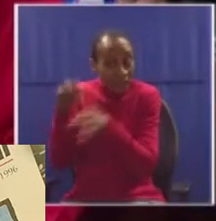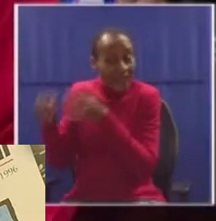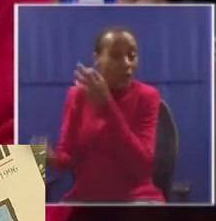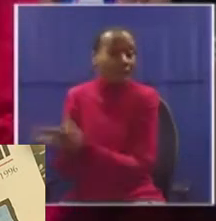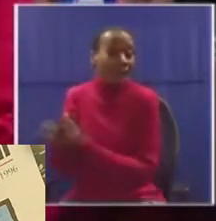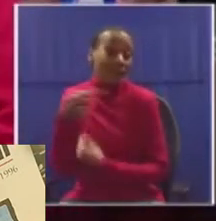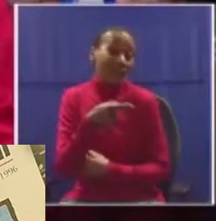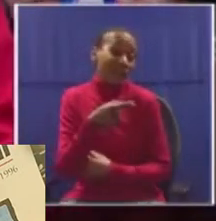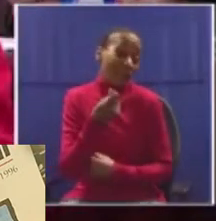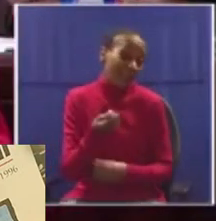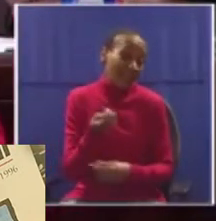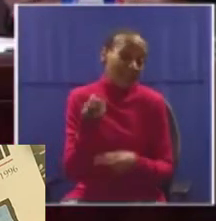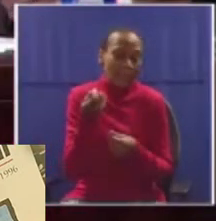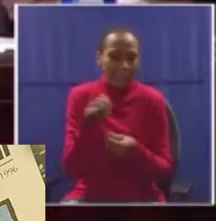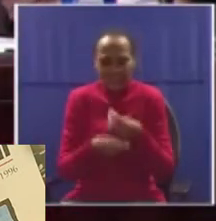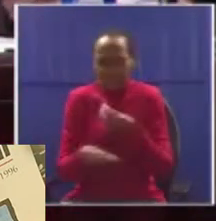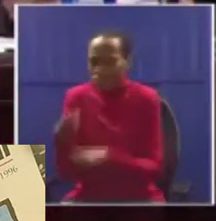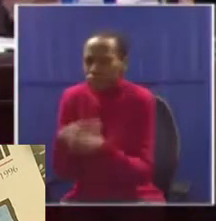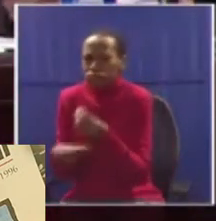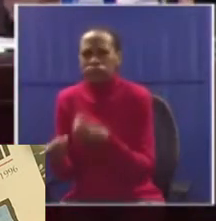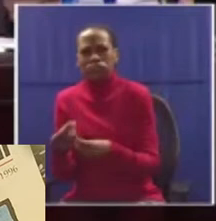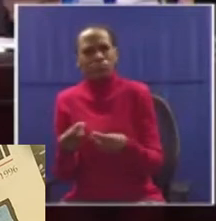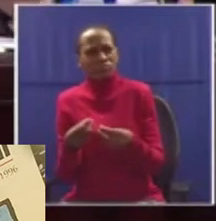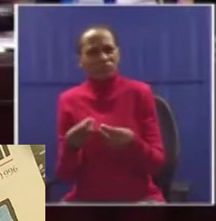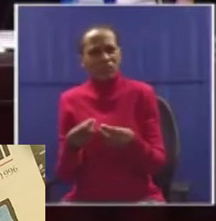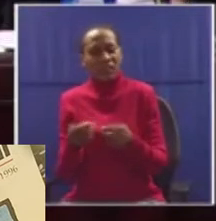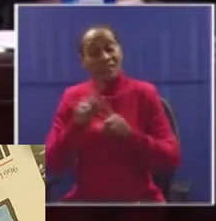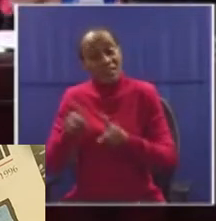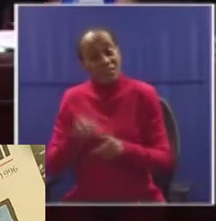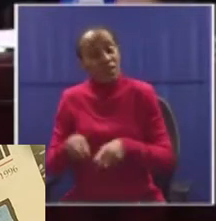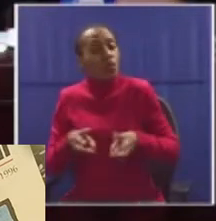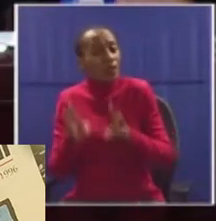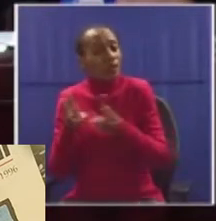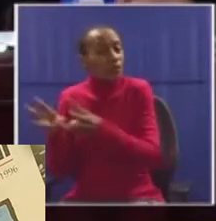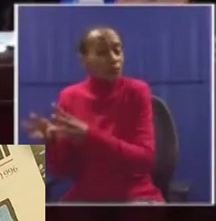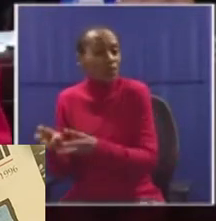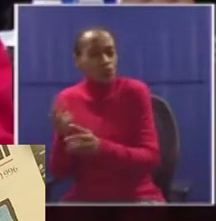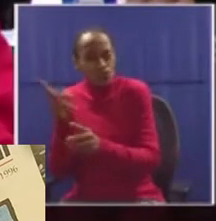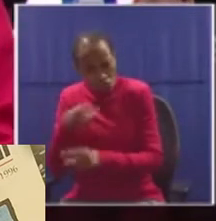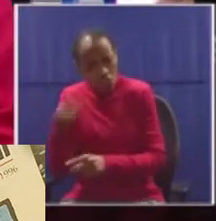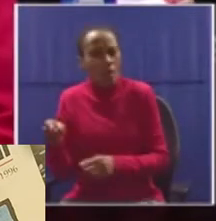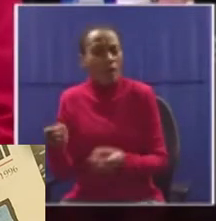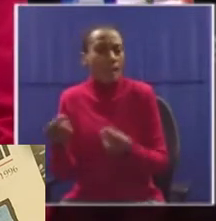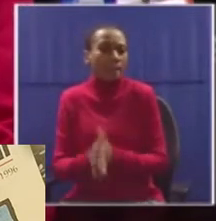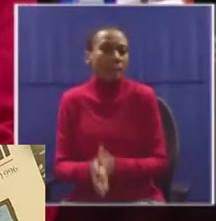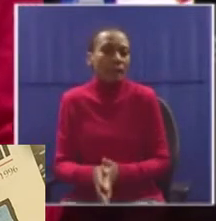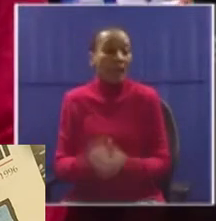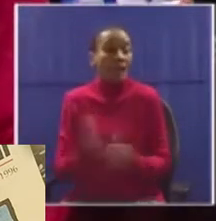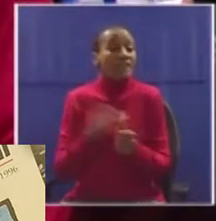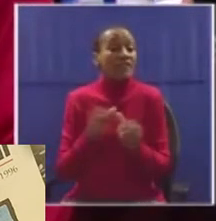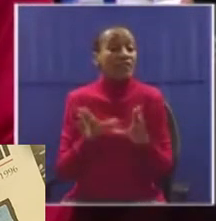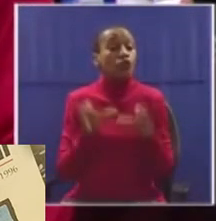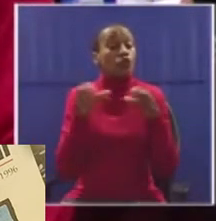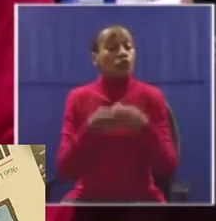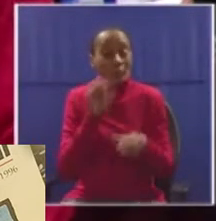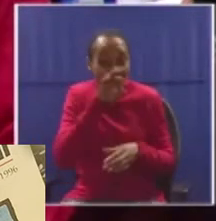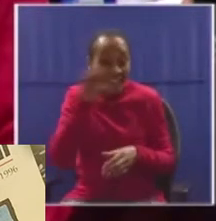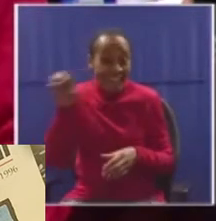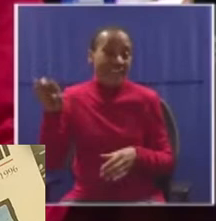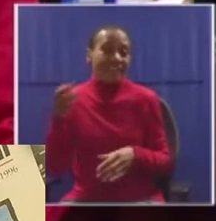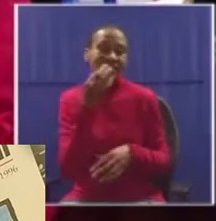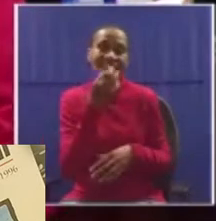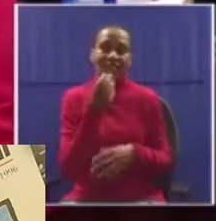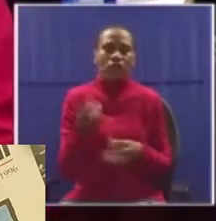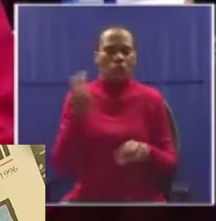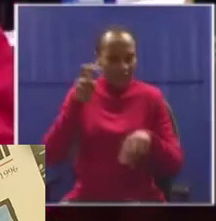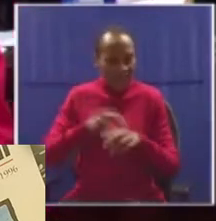avoidance profit shifting base erosion and illicit Financial flows we were the first political party to call for the introduction of